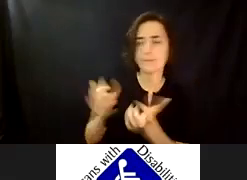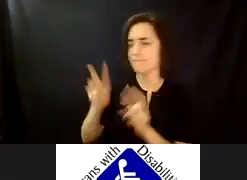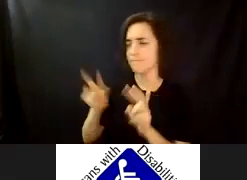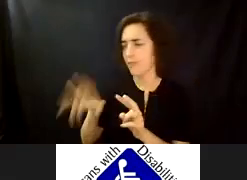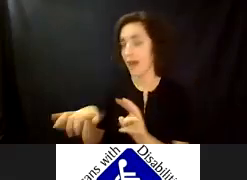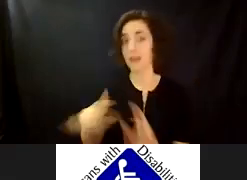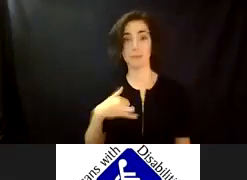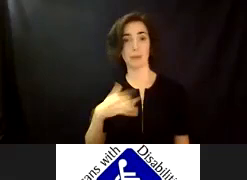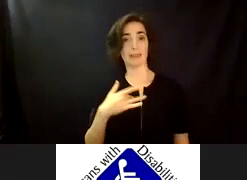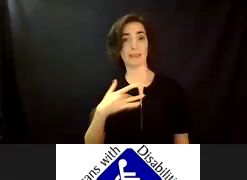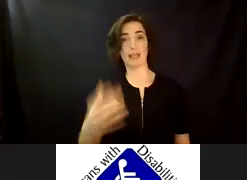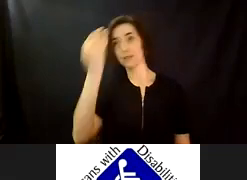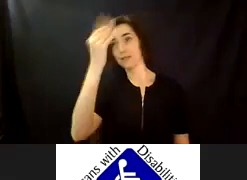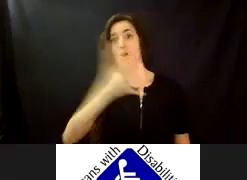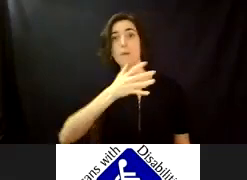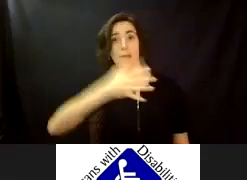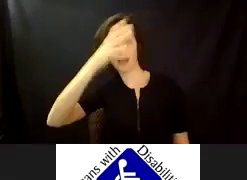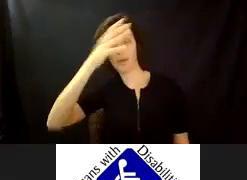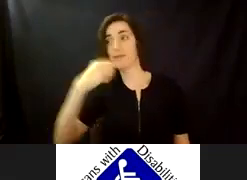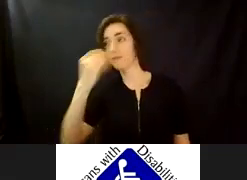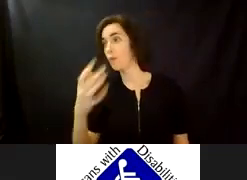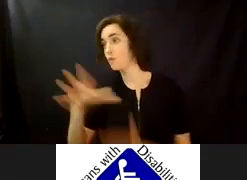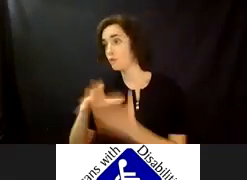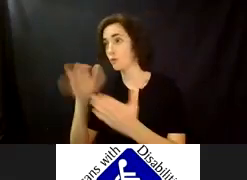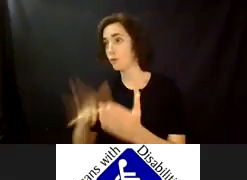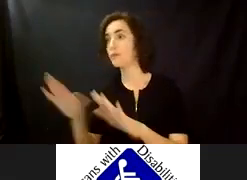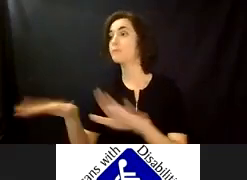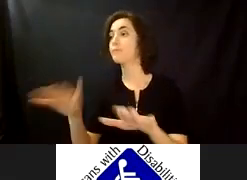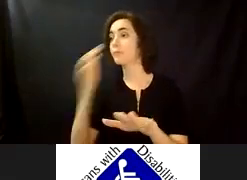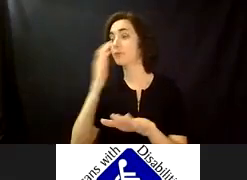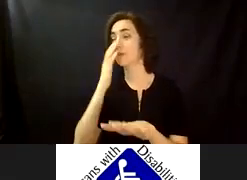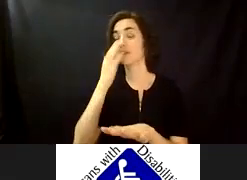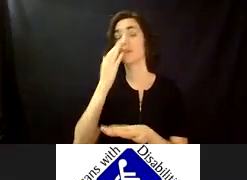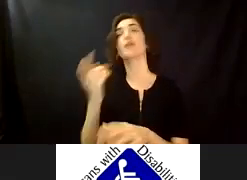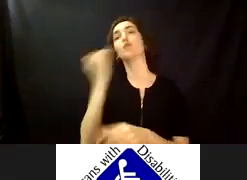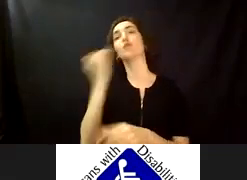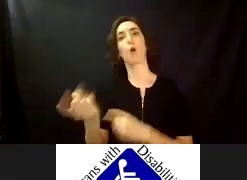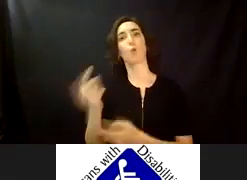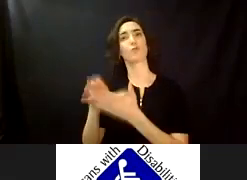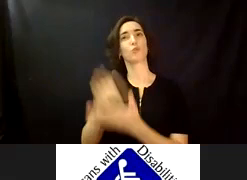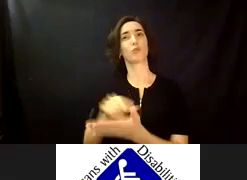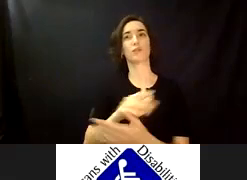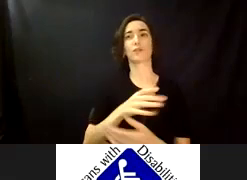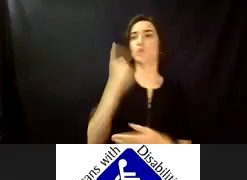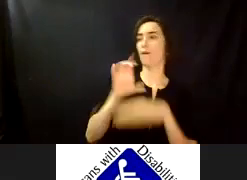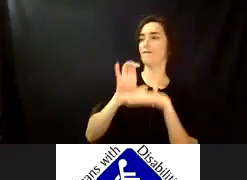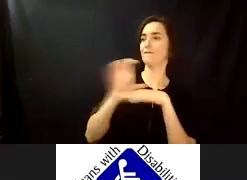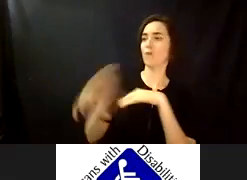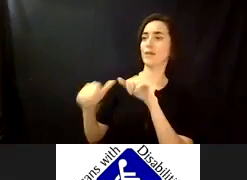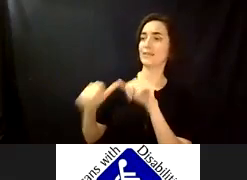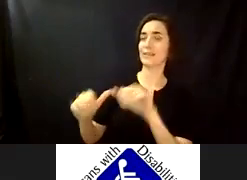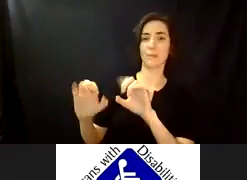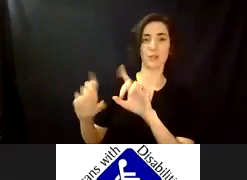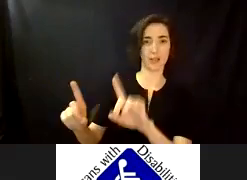parents and students that when a student is forced to continue their education, whether